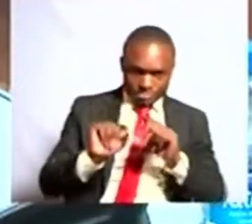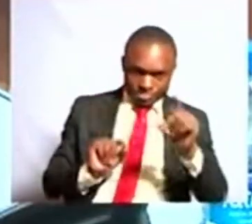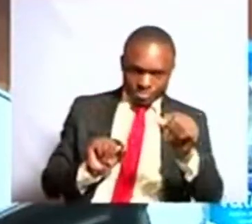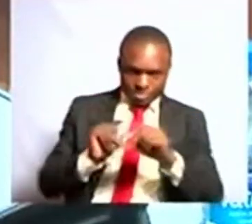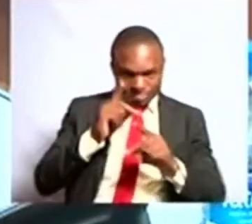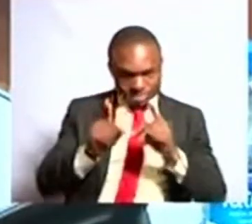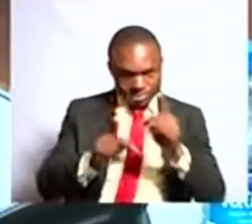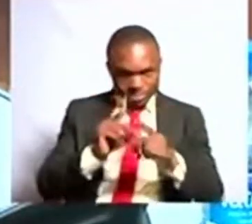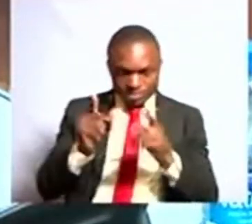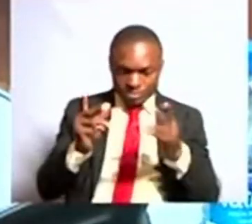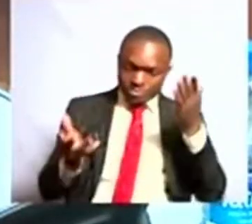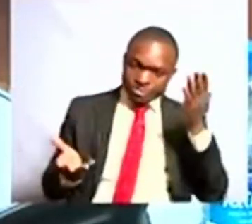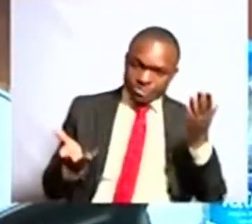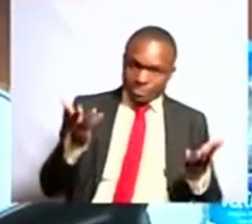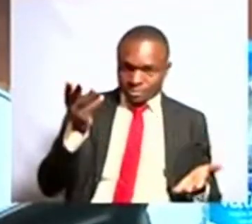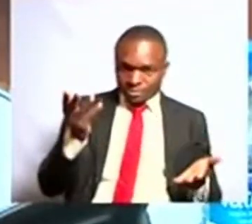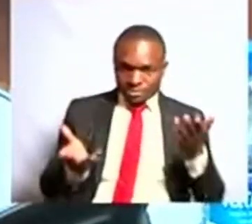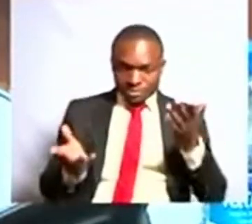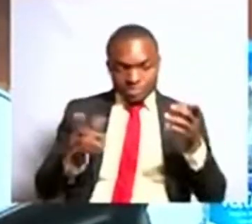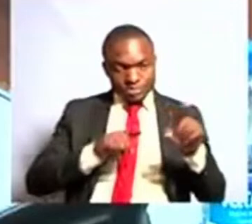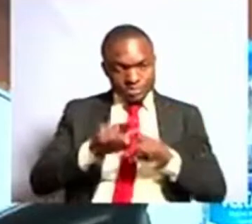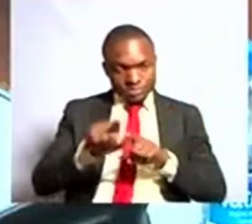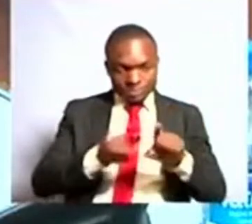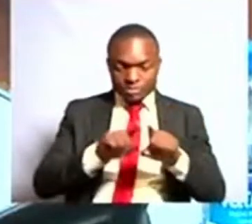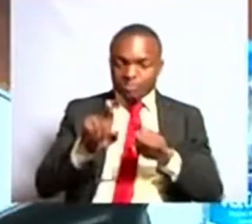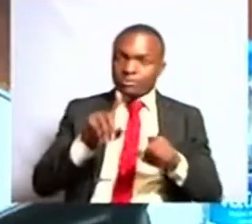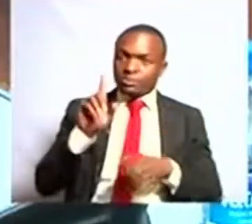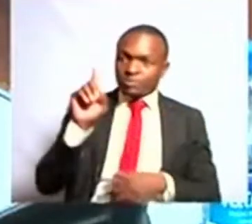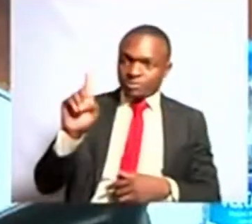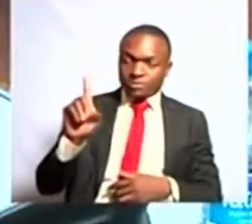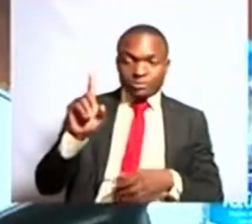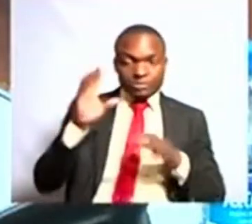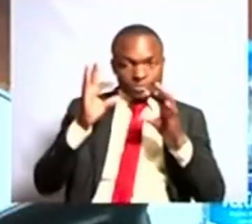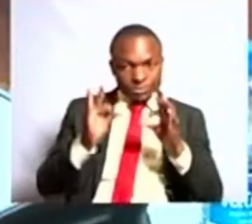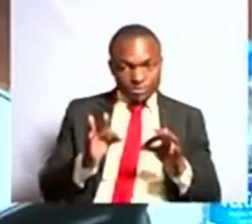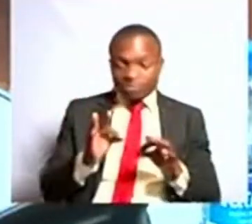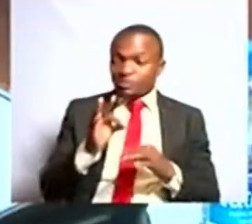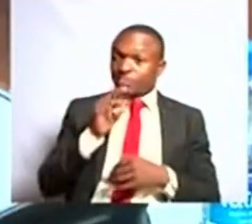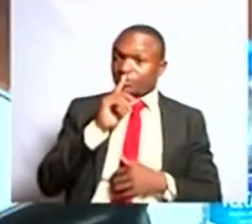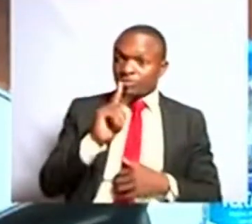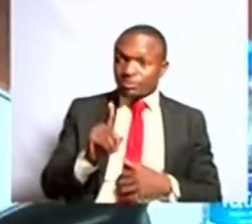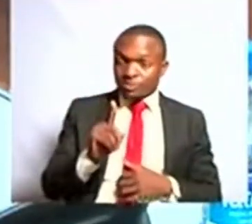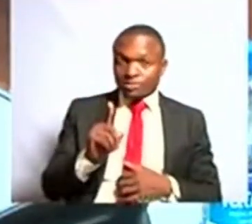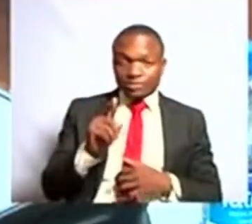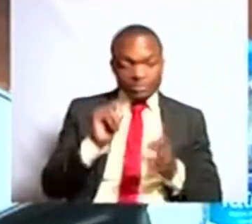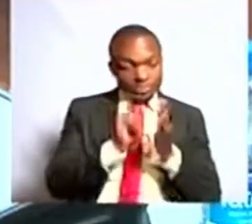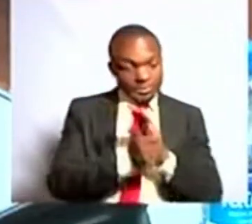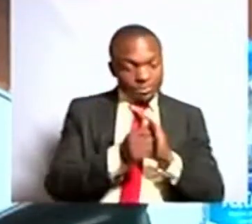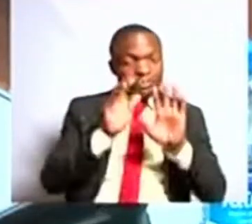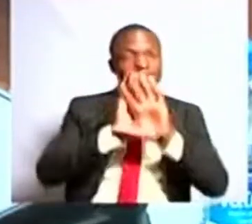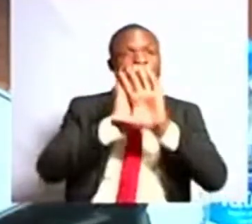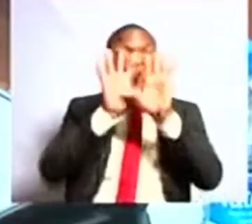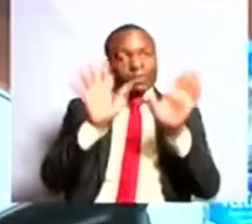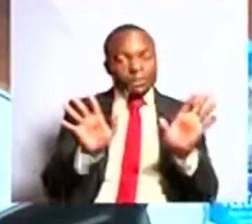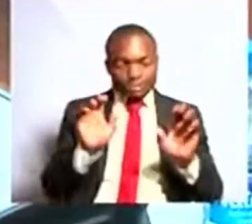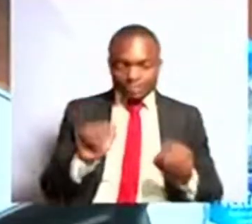process as compared to a competitive one, when in fact the Act is very clear? It guides